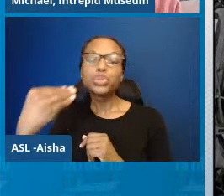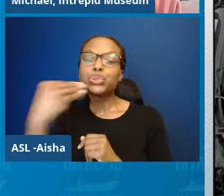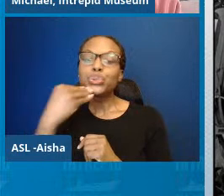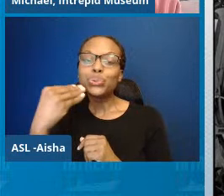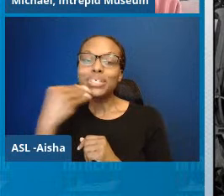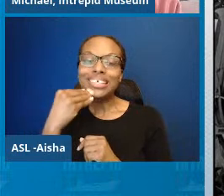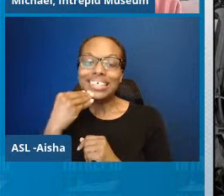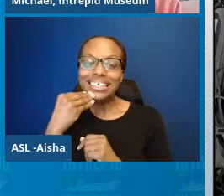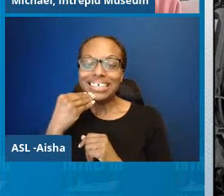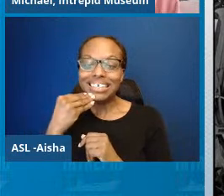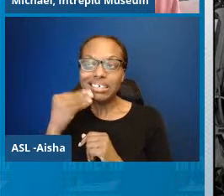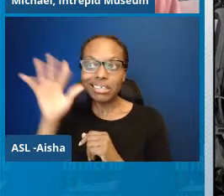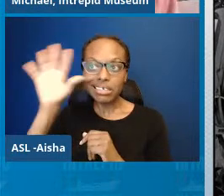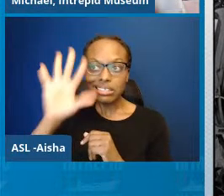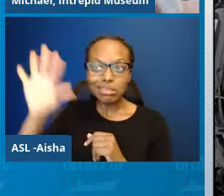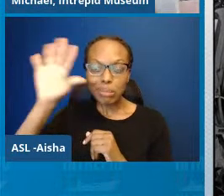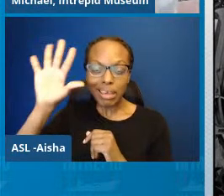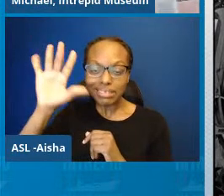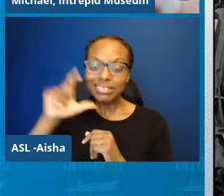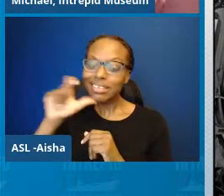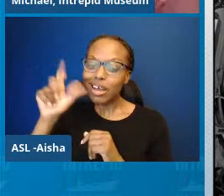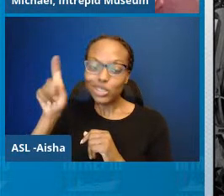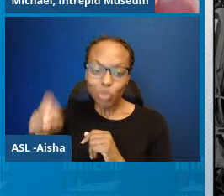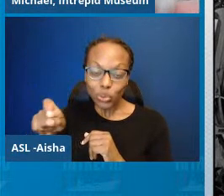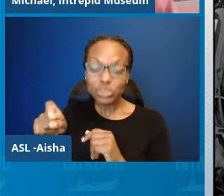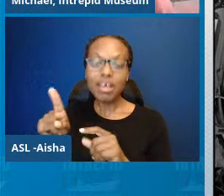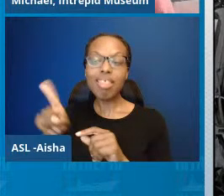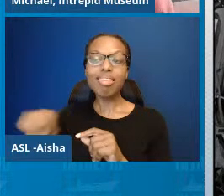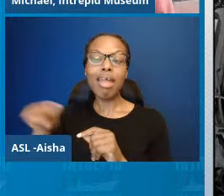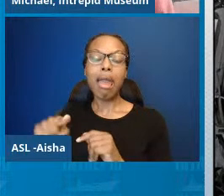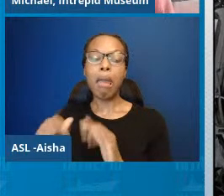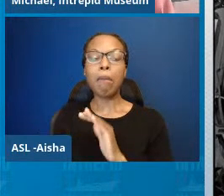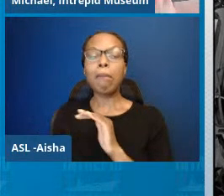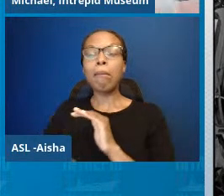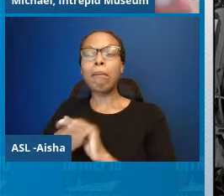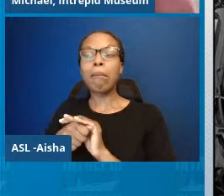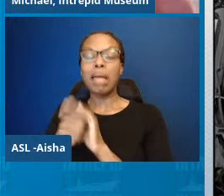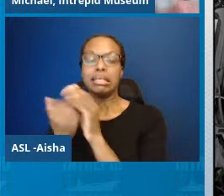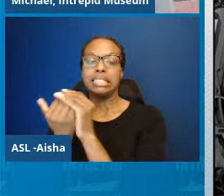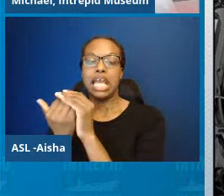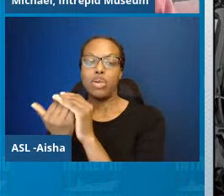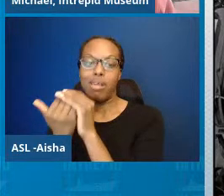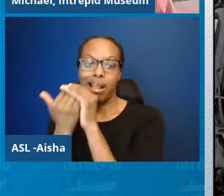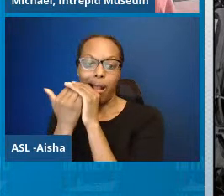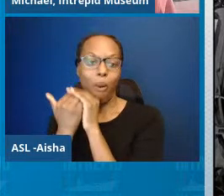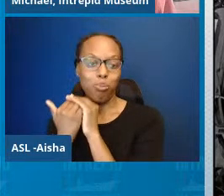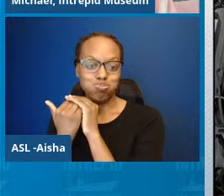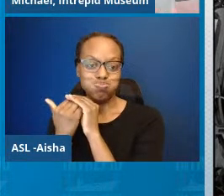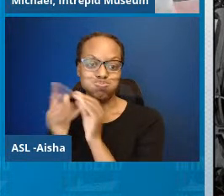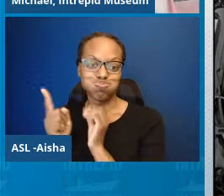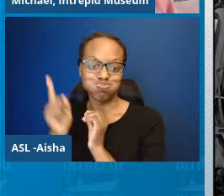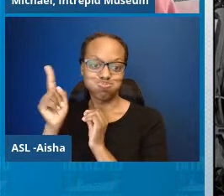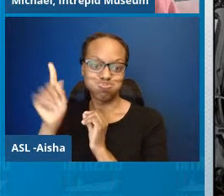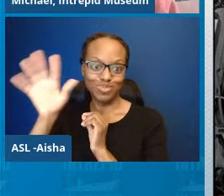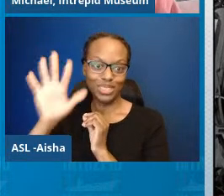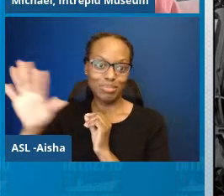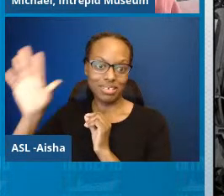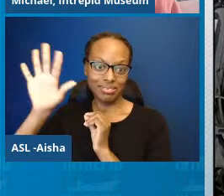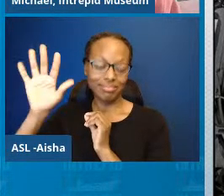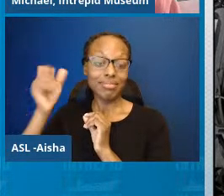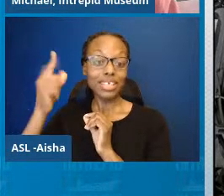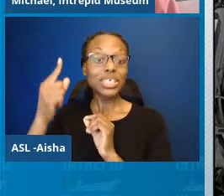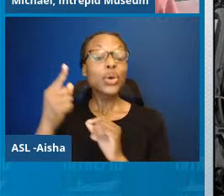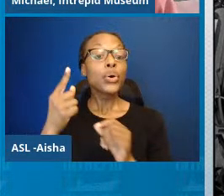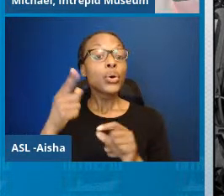beef sandwich. Now on Earth, we notice when we eat a sandwich, the crumbs fall to the